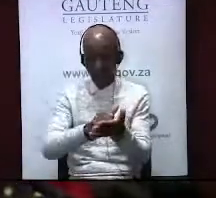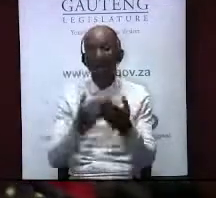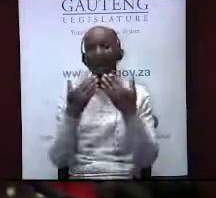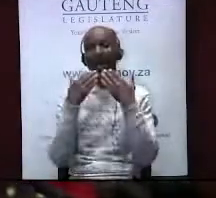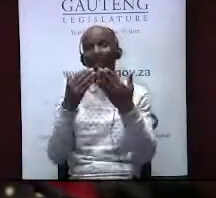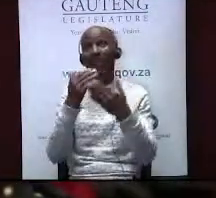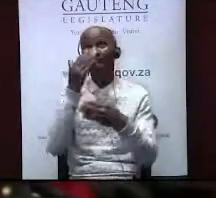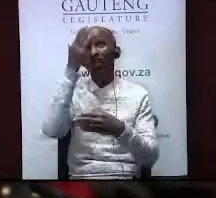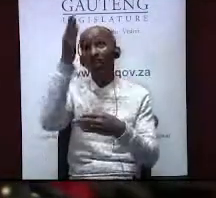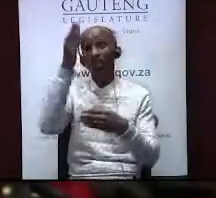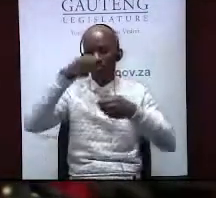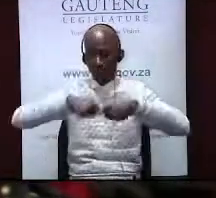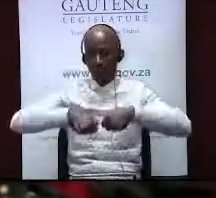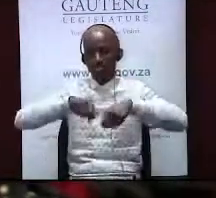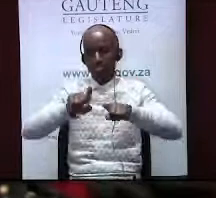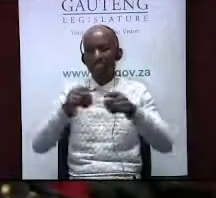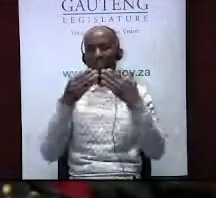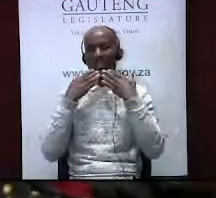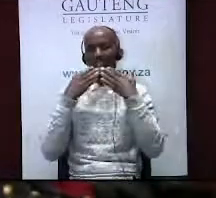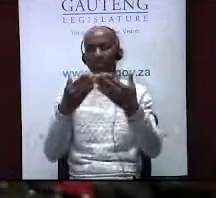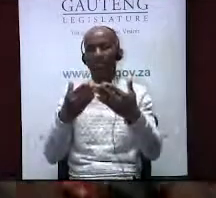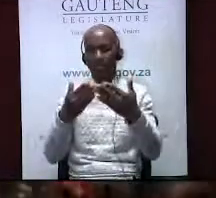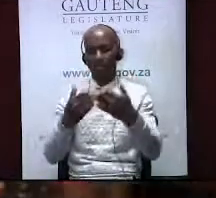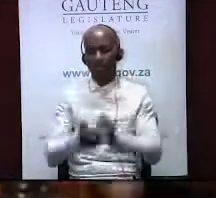Mudimu for this opportunity. Thank you.